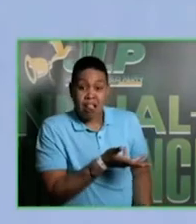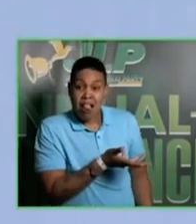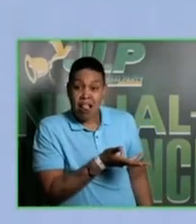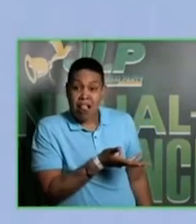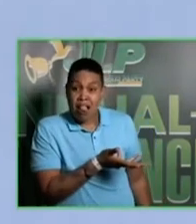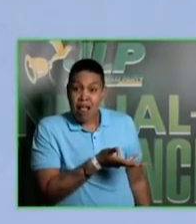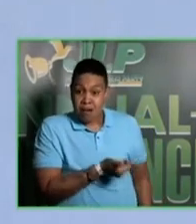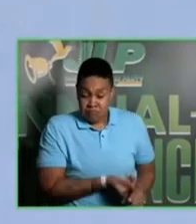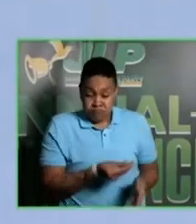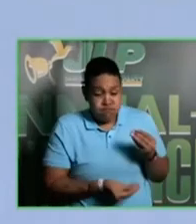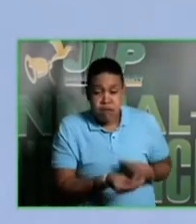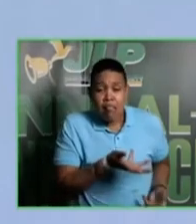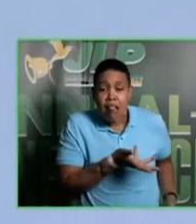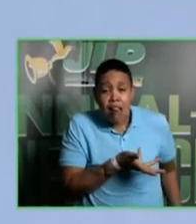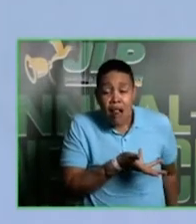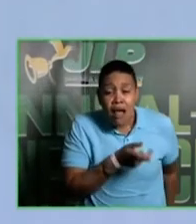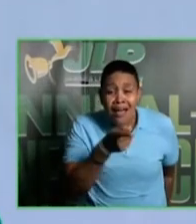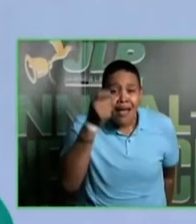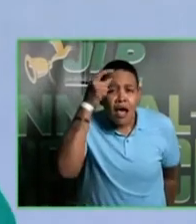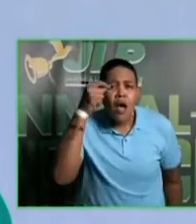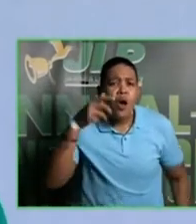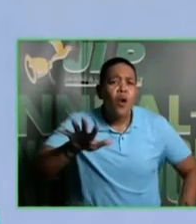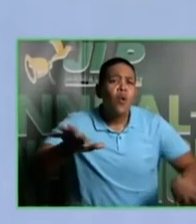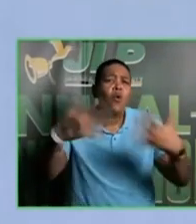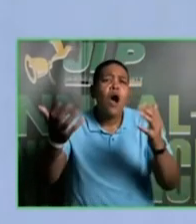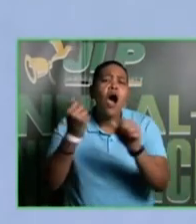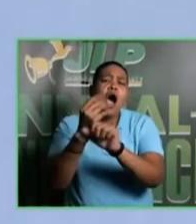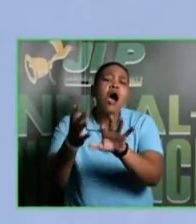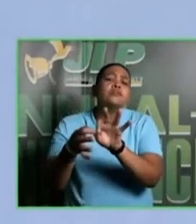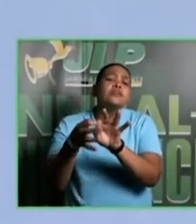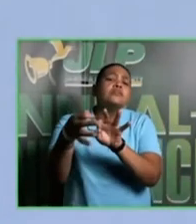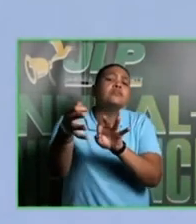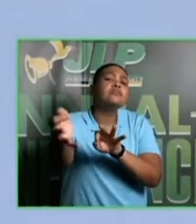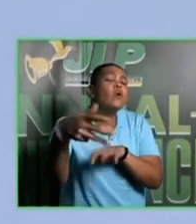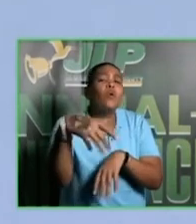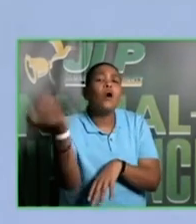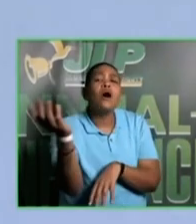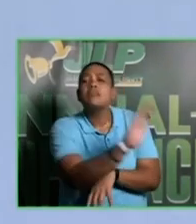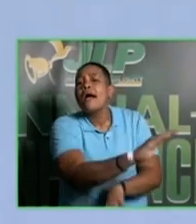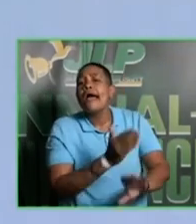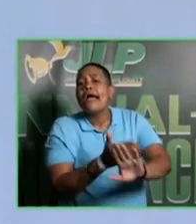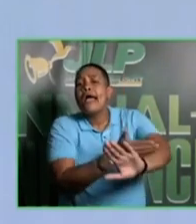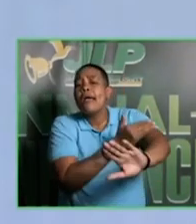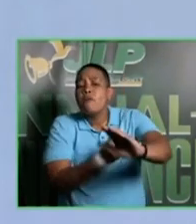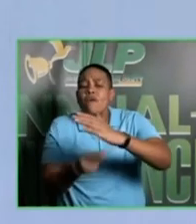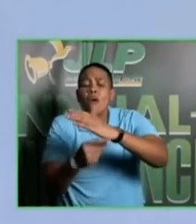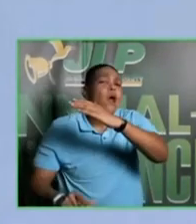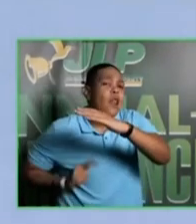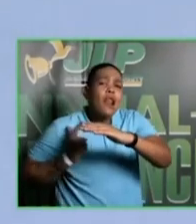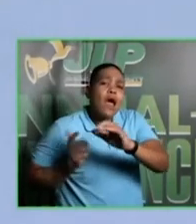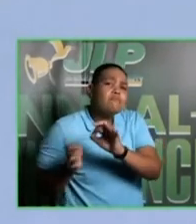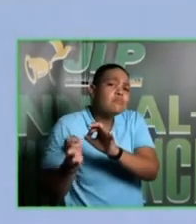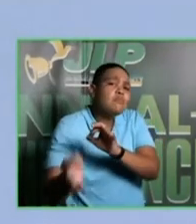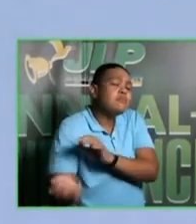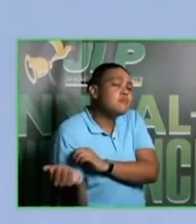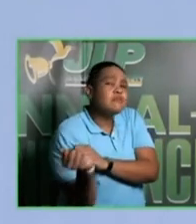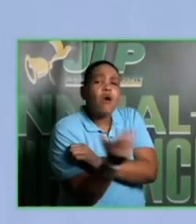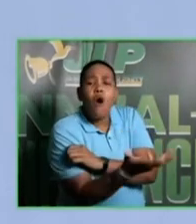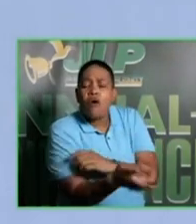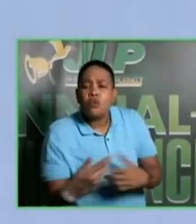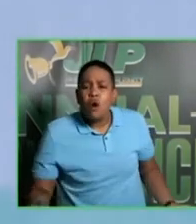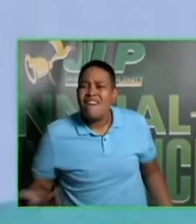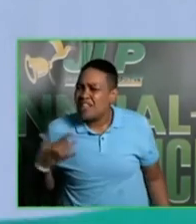the economy. But what delayed their improved quality of life? What